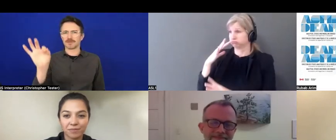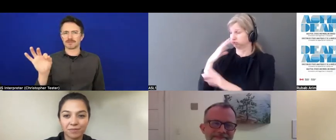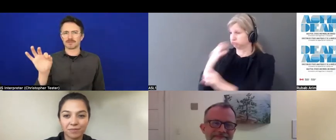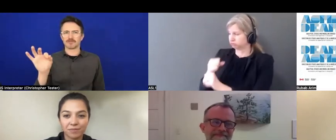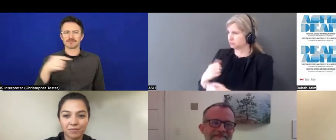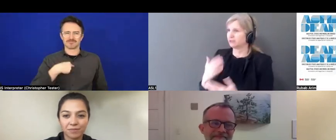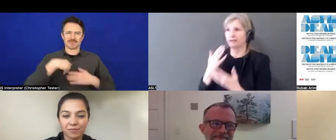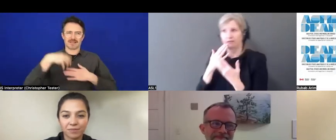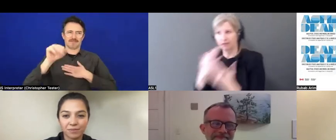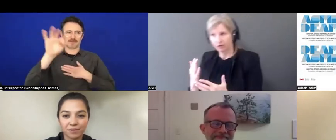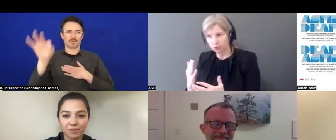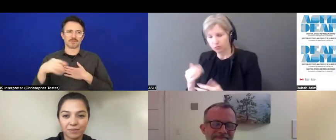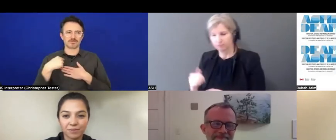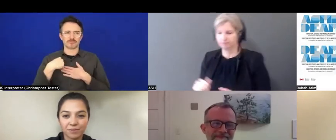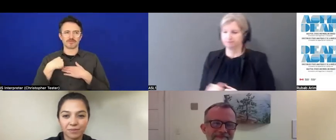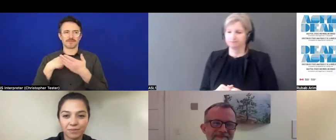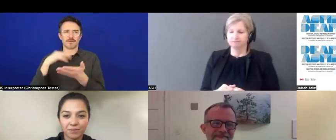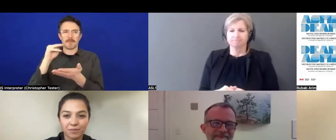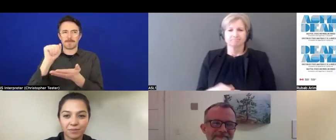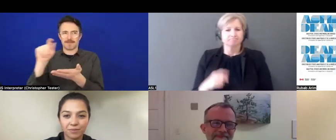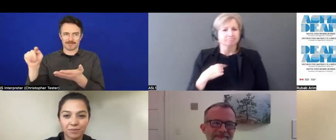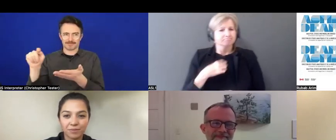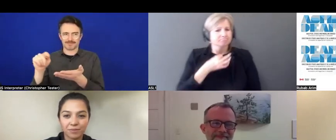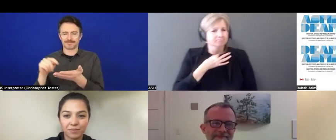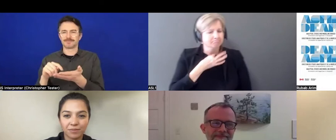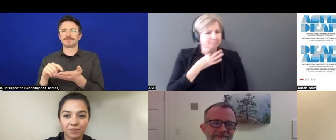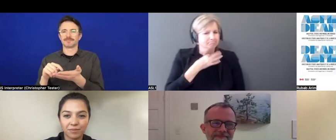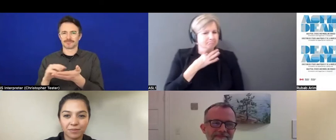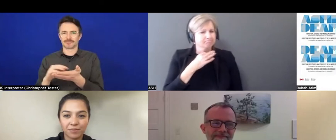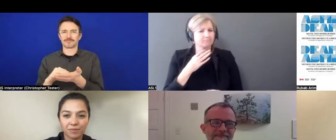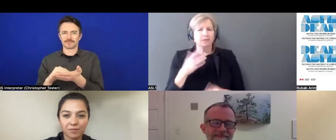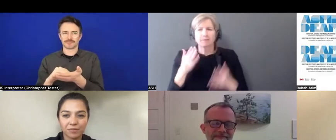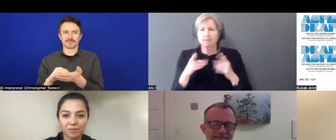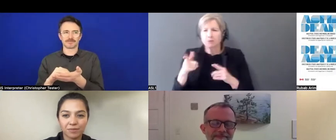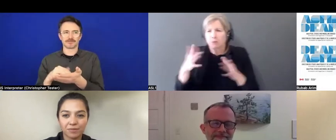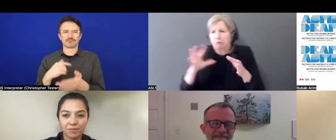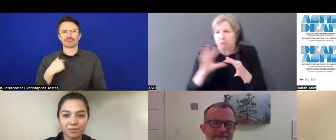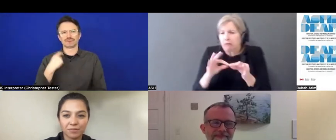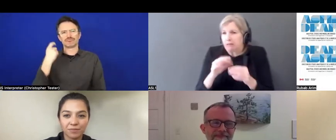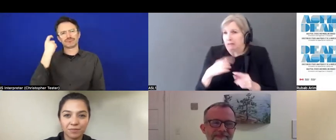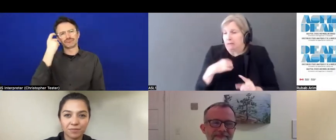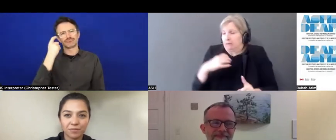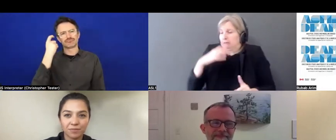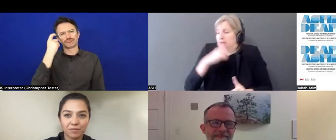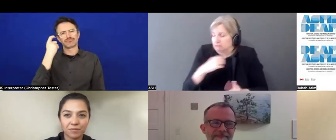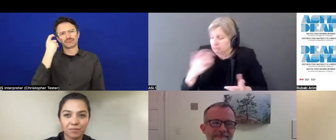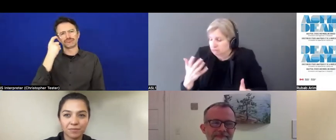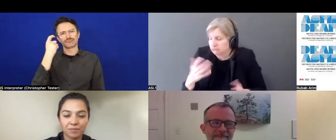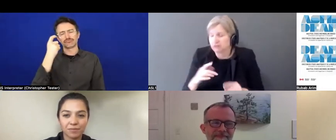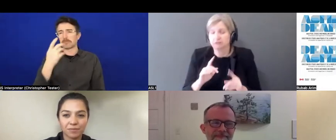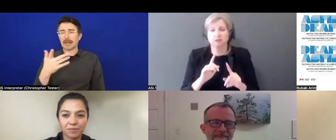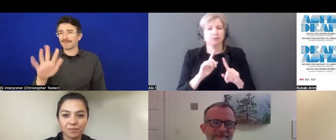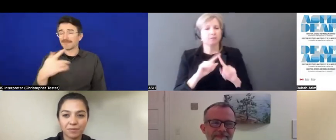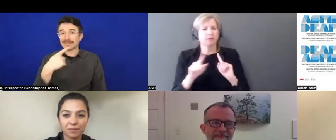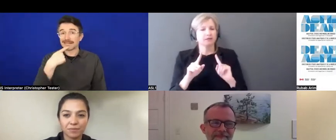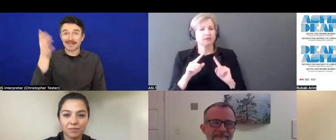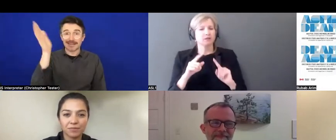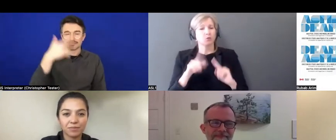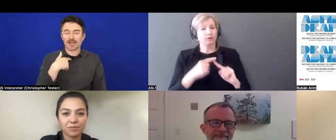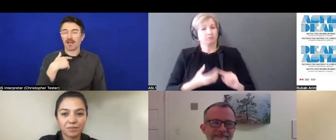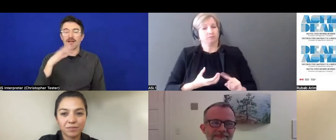you. I was curious to know, when maybe you said this and I missed it, but when Minister Qualtrough